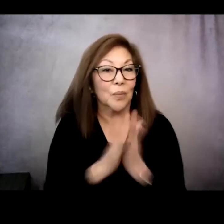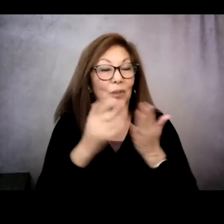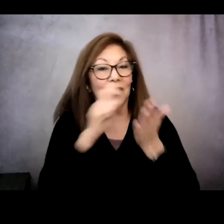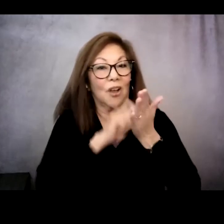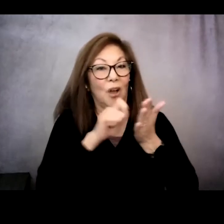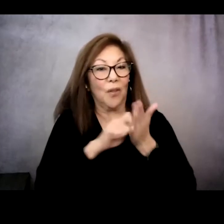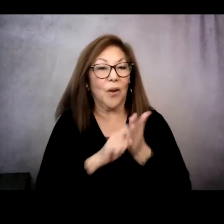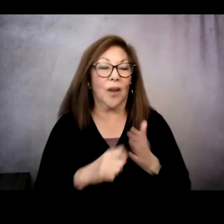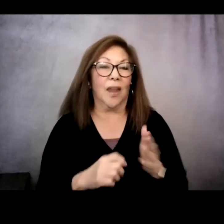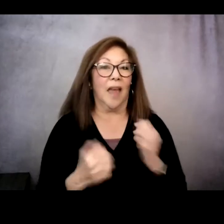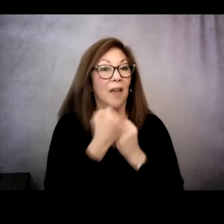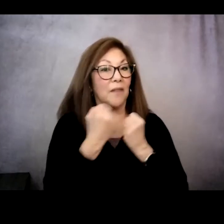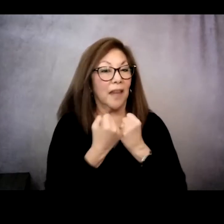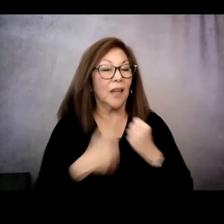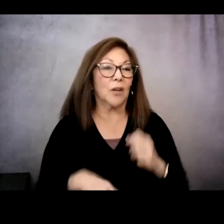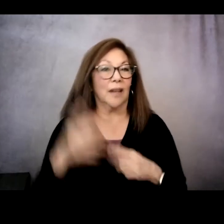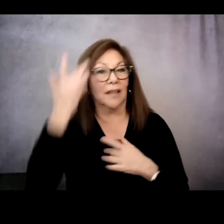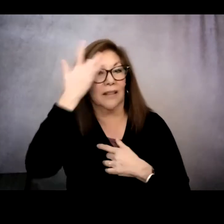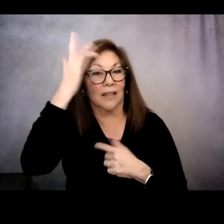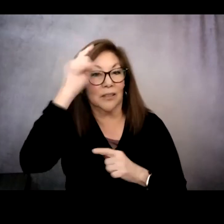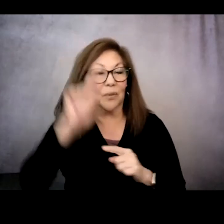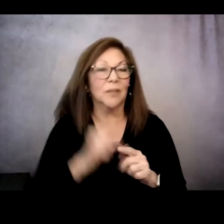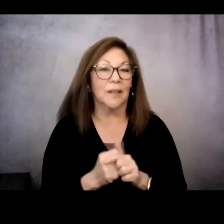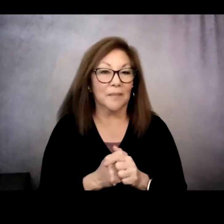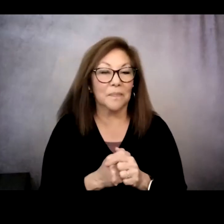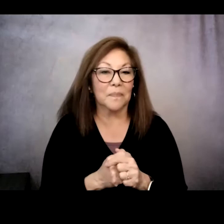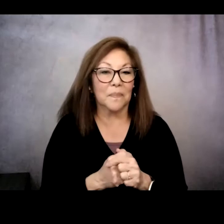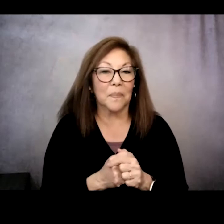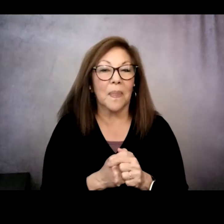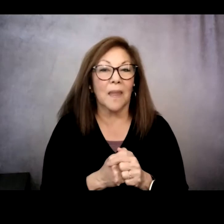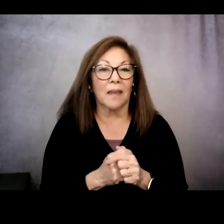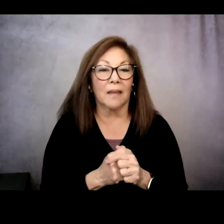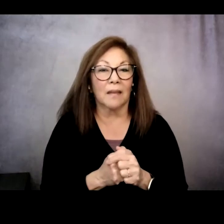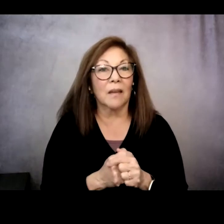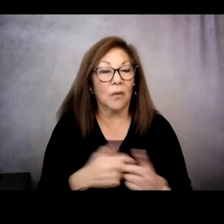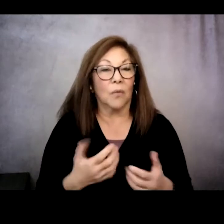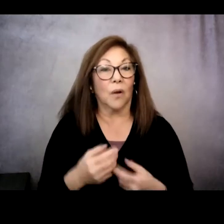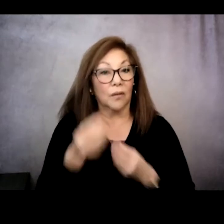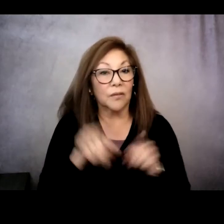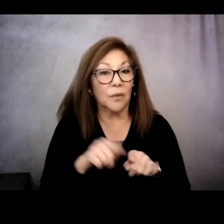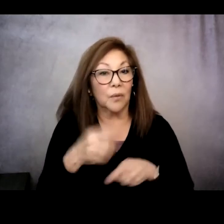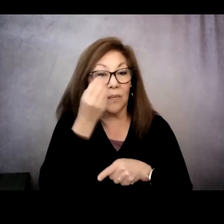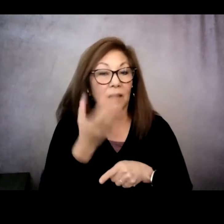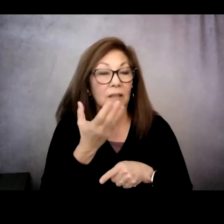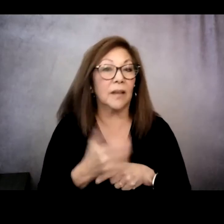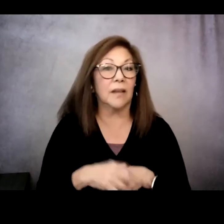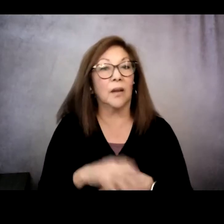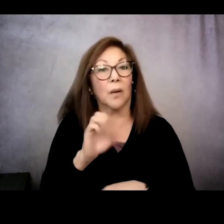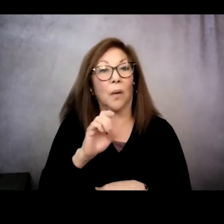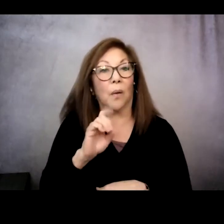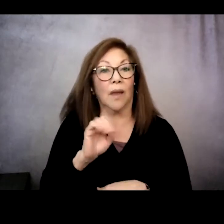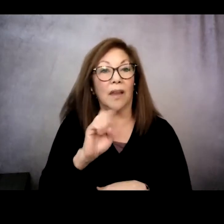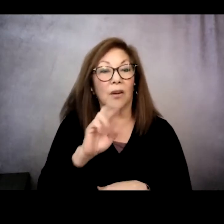eater, and intellectual property attorney, more or less in that order. I do want to mention that she is also a co-editor